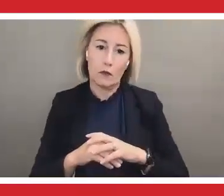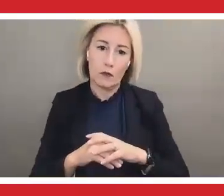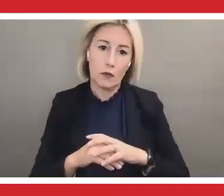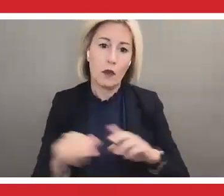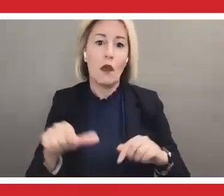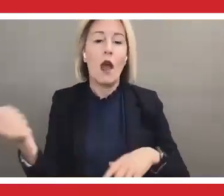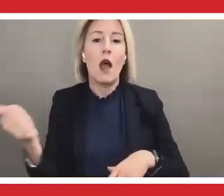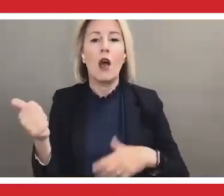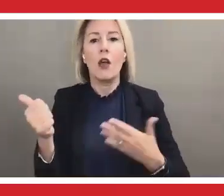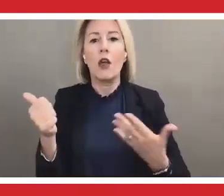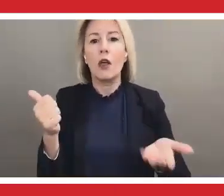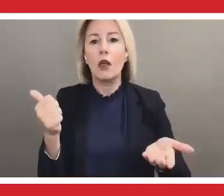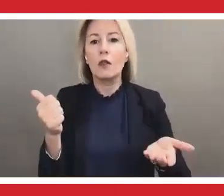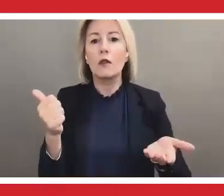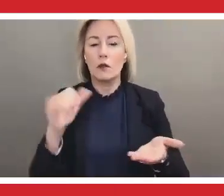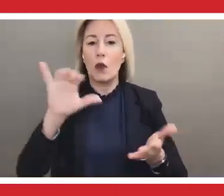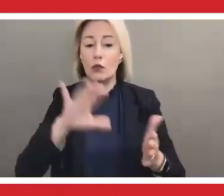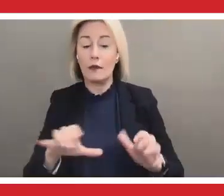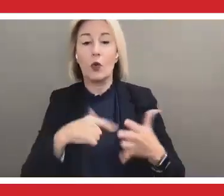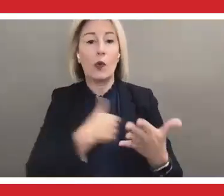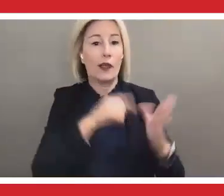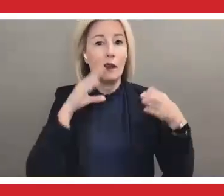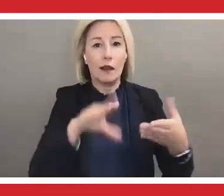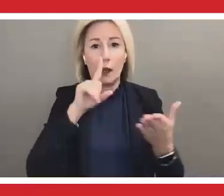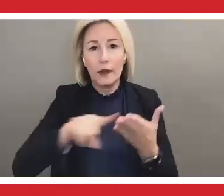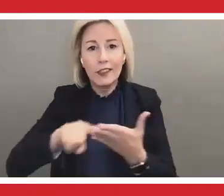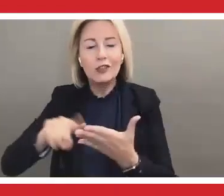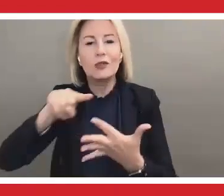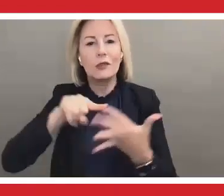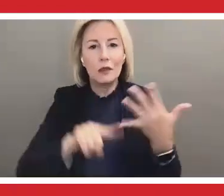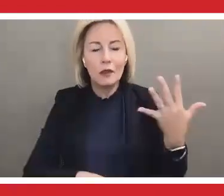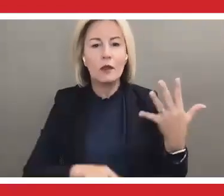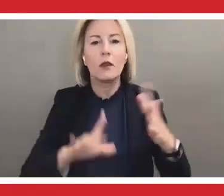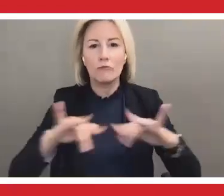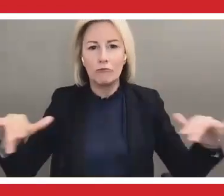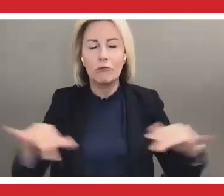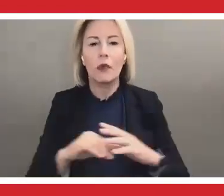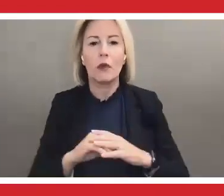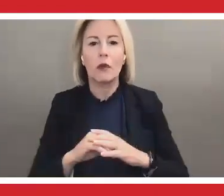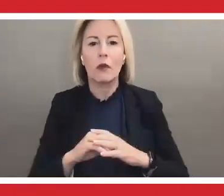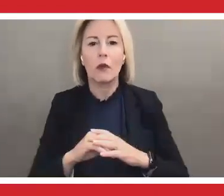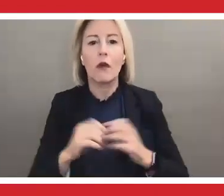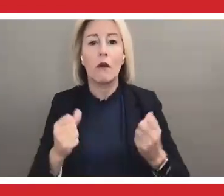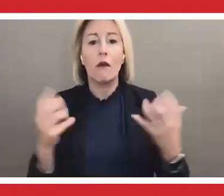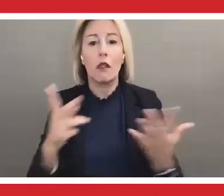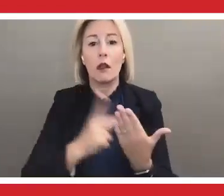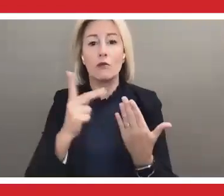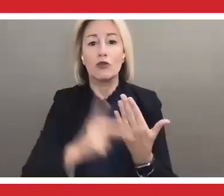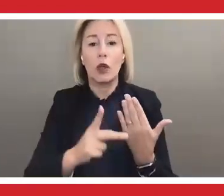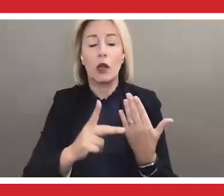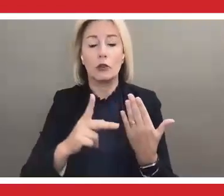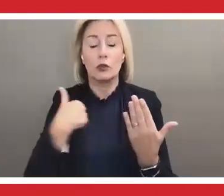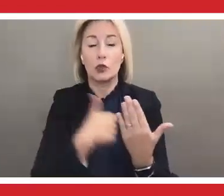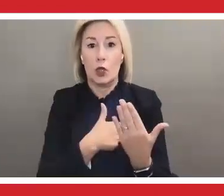conduct, more focused on research, etc., a lot of projects that we have currently are